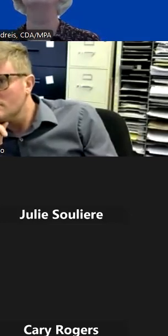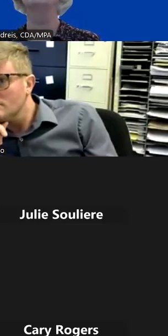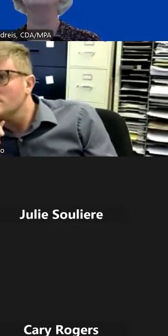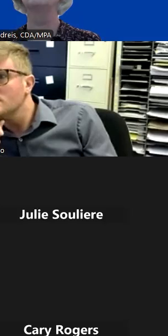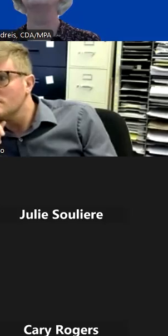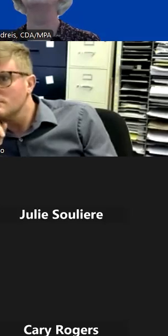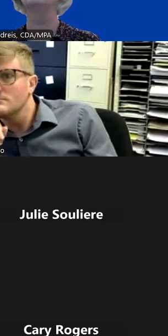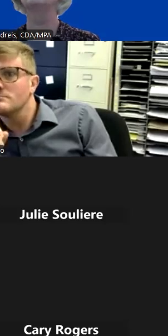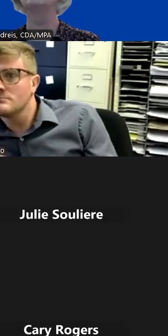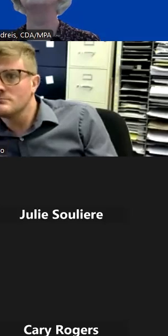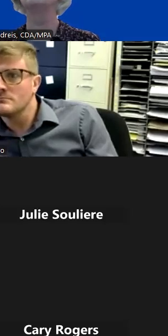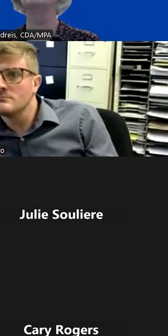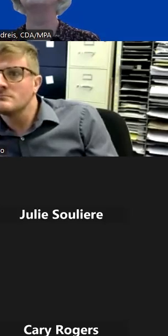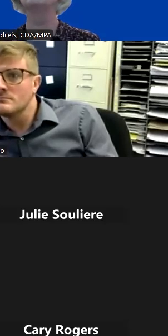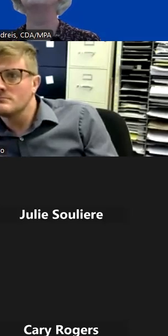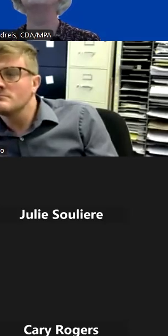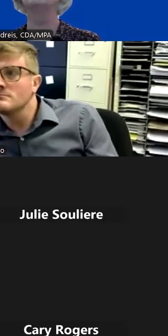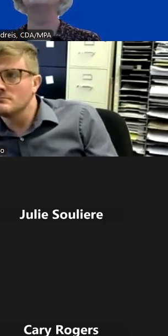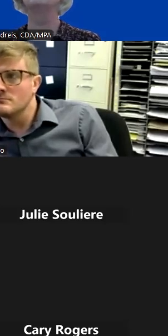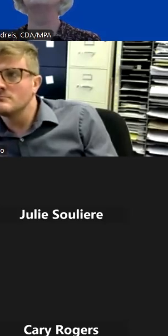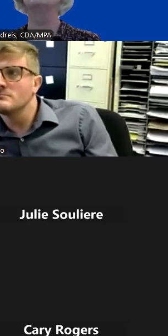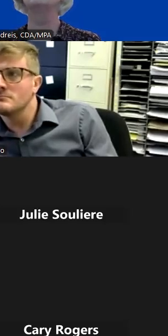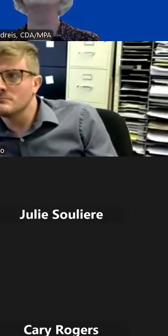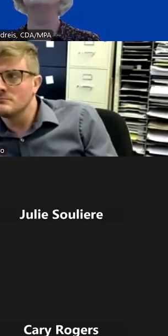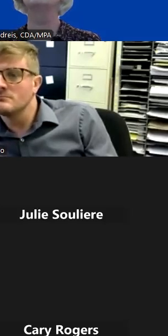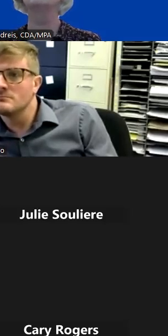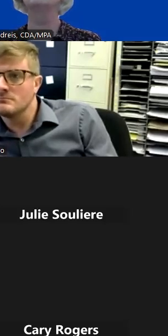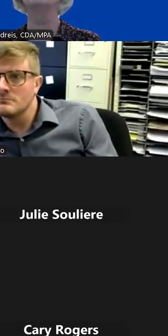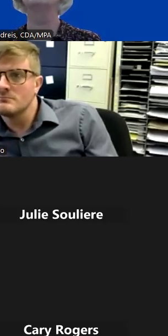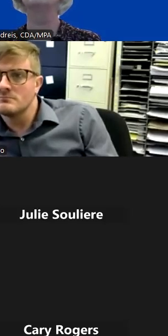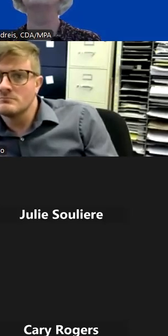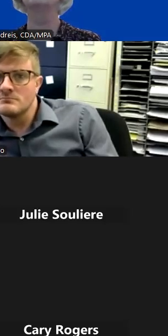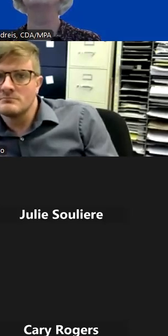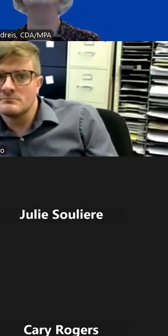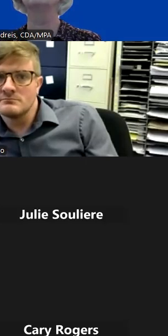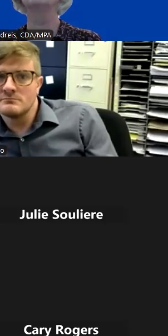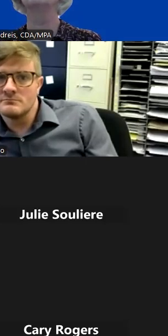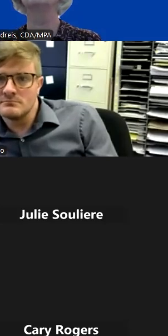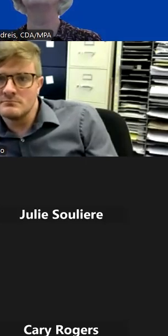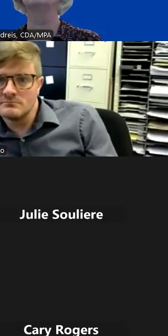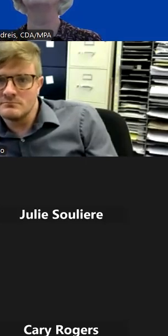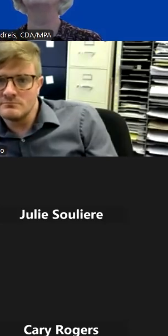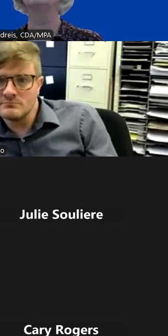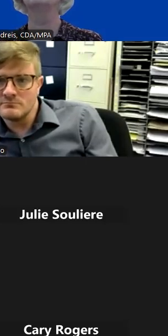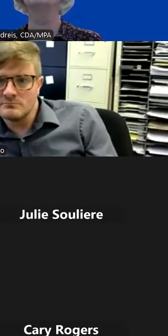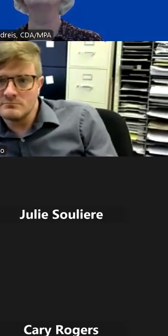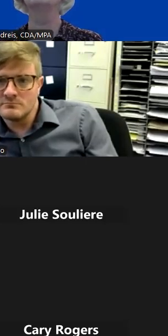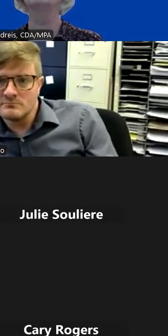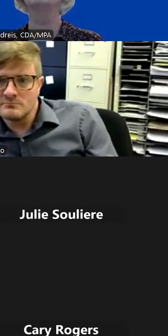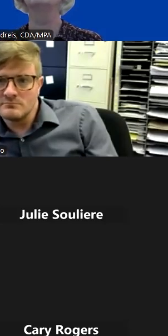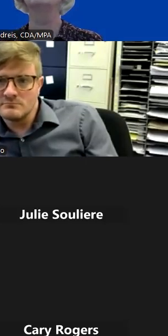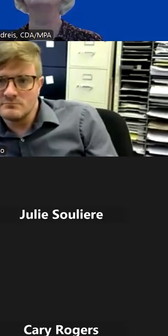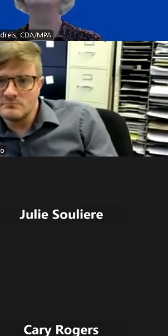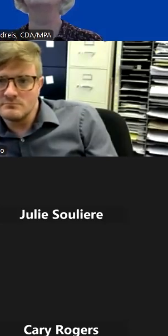that doctor's office, having your world rocked and not knowing what your next step should be. I think